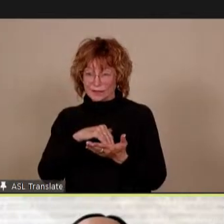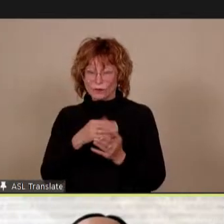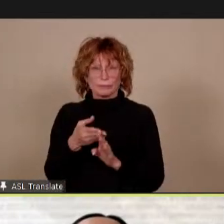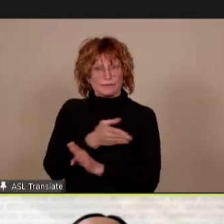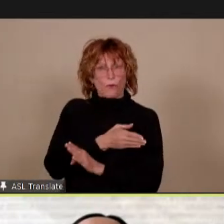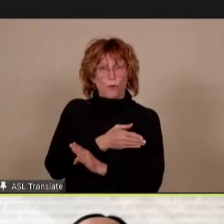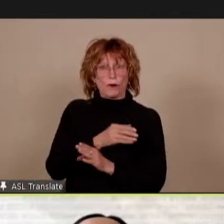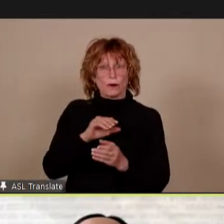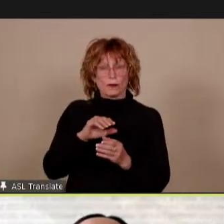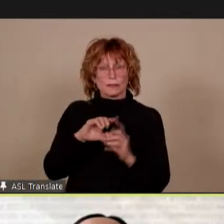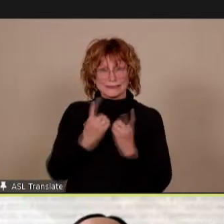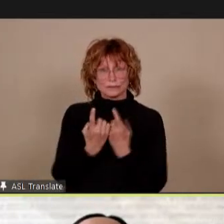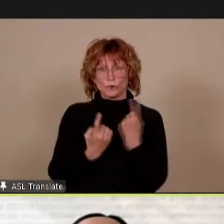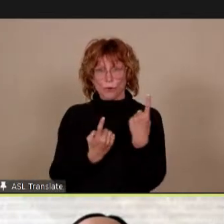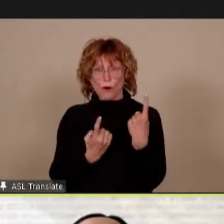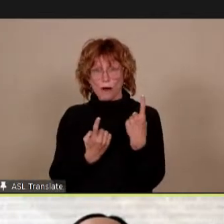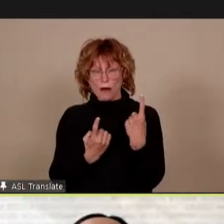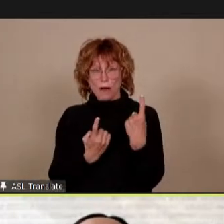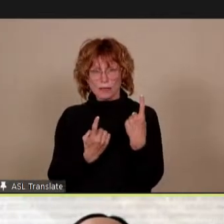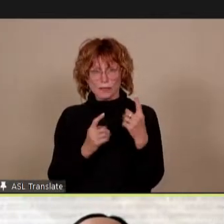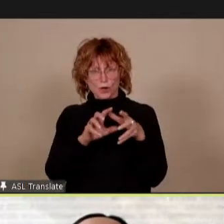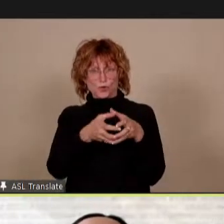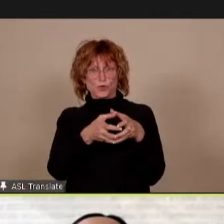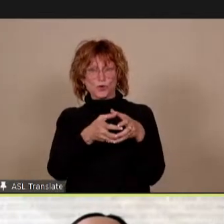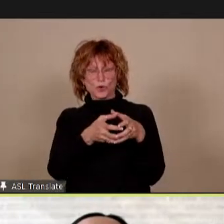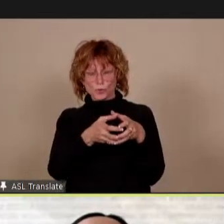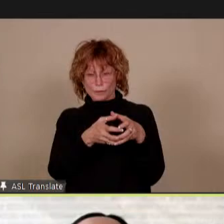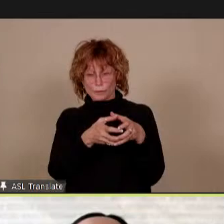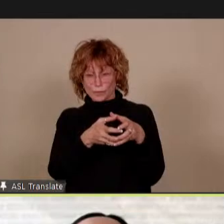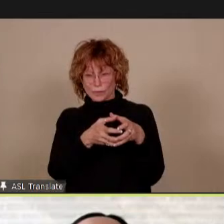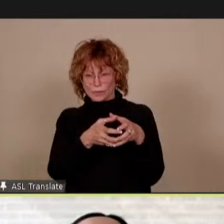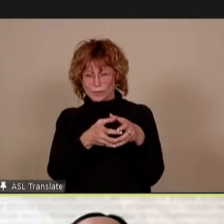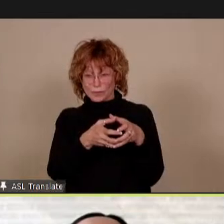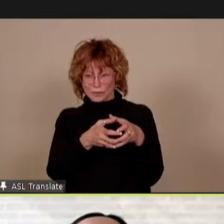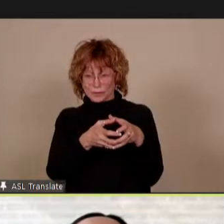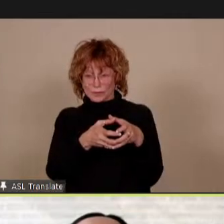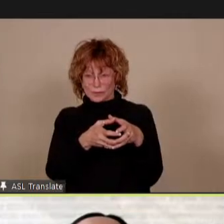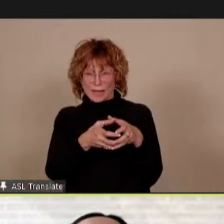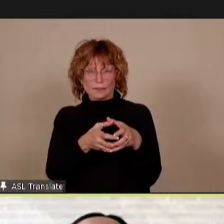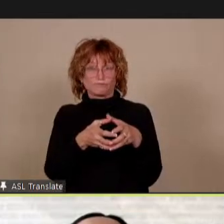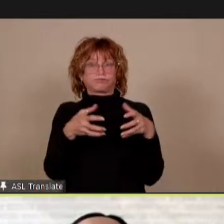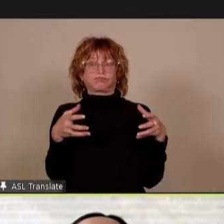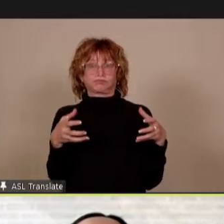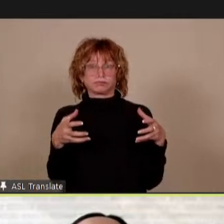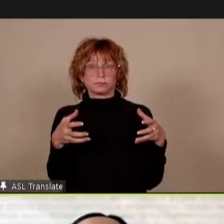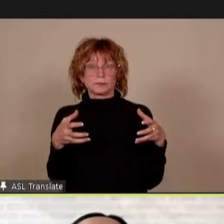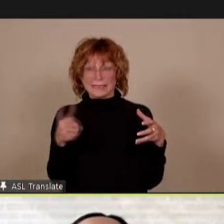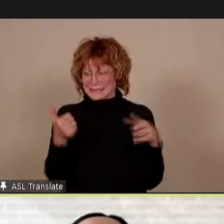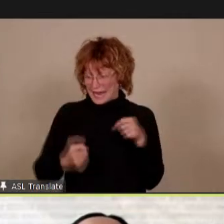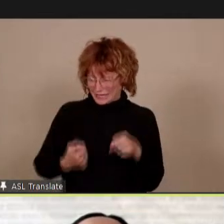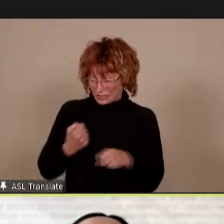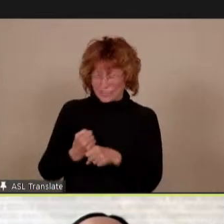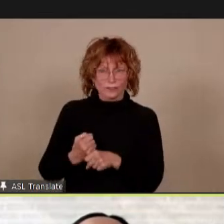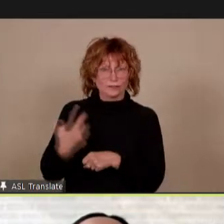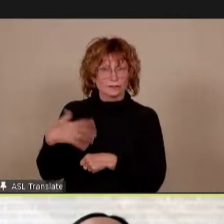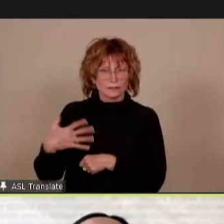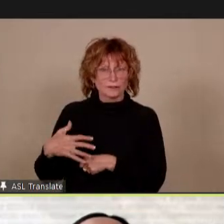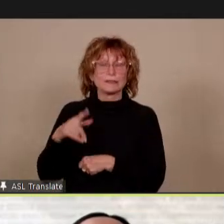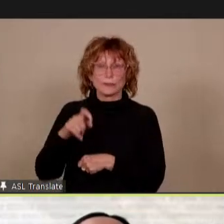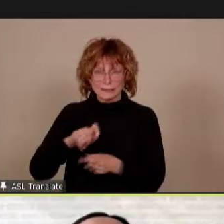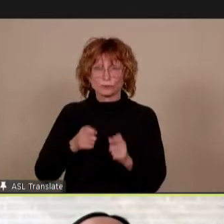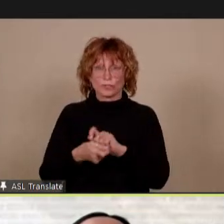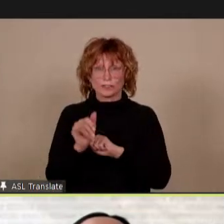District 1's population has grown so significantly in the past 10 years that it needs some